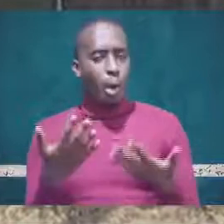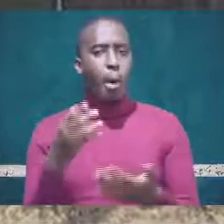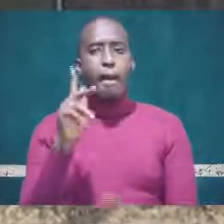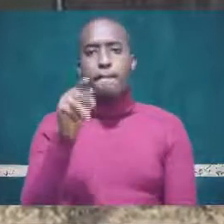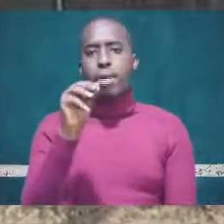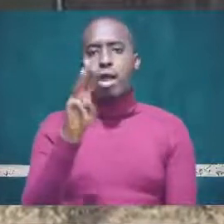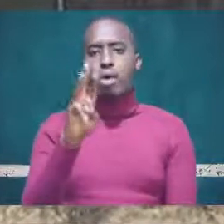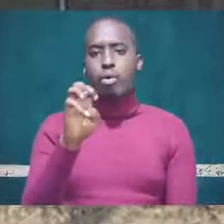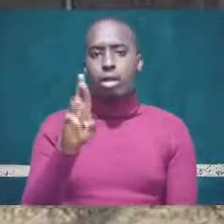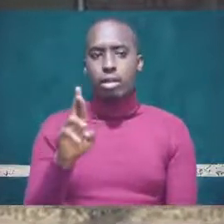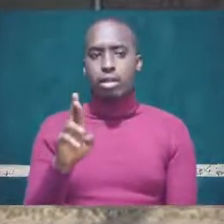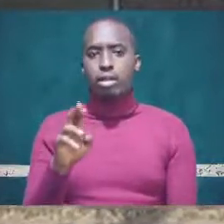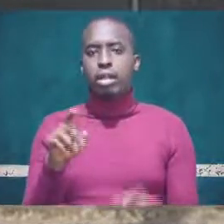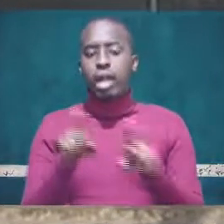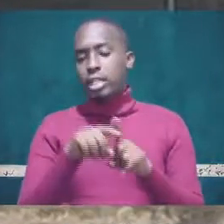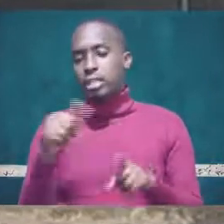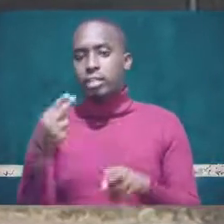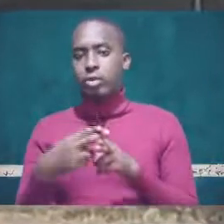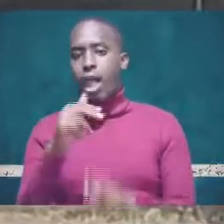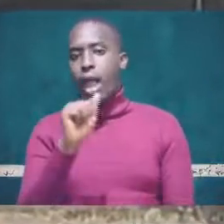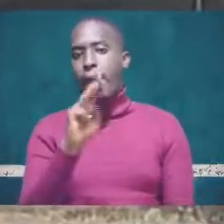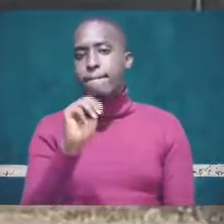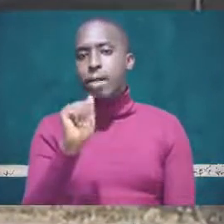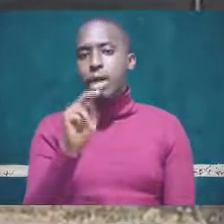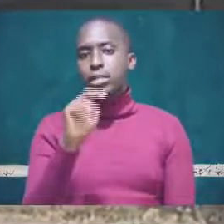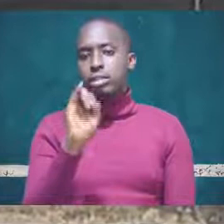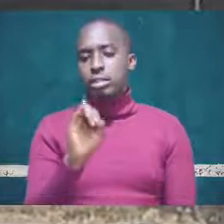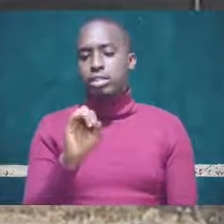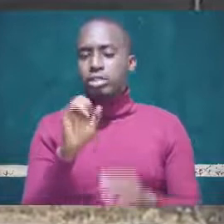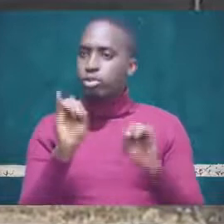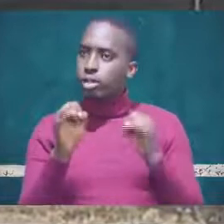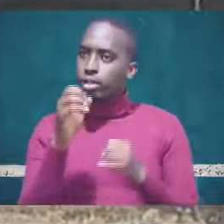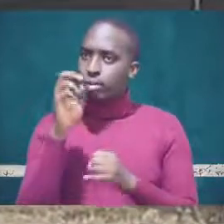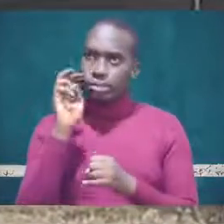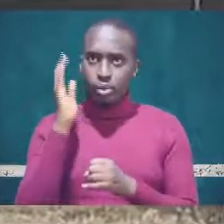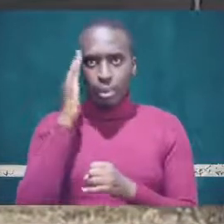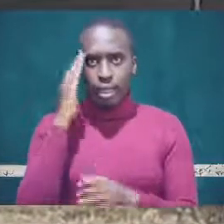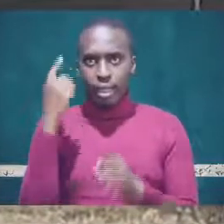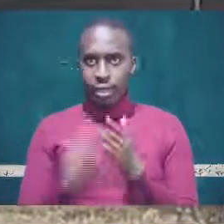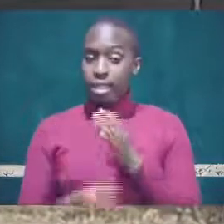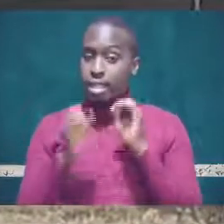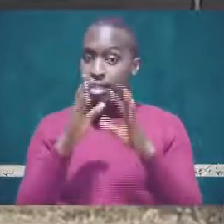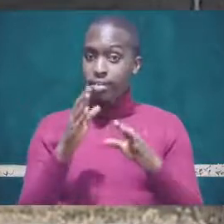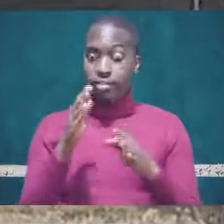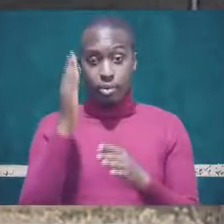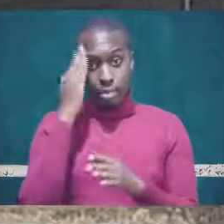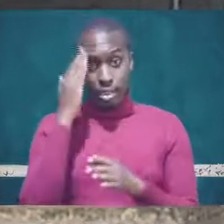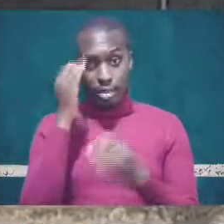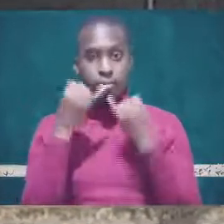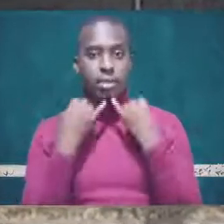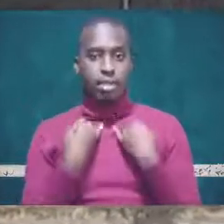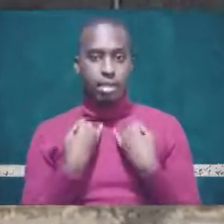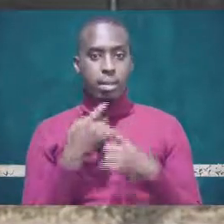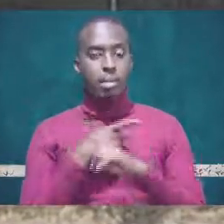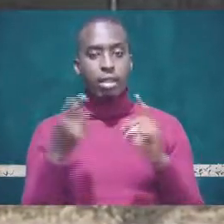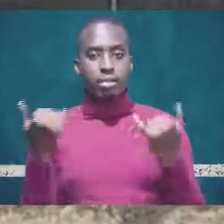which is called amani. So try to find out. If you get it, please make me know. But for us today, we